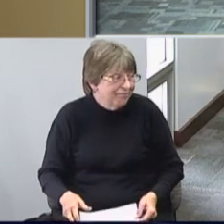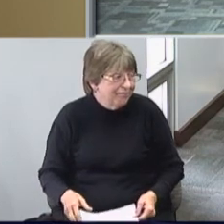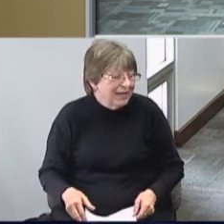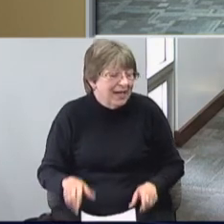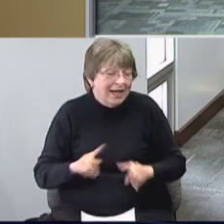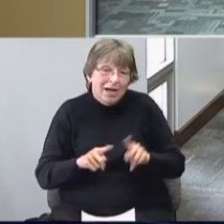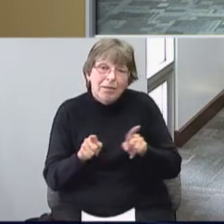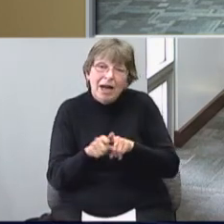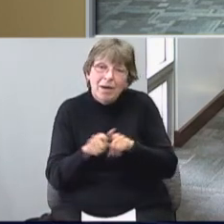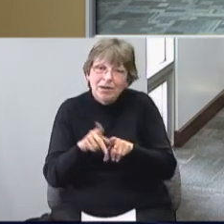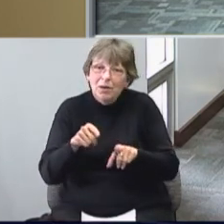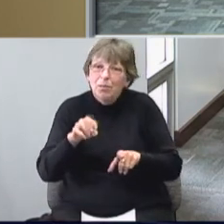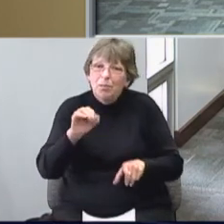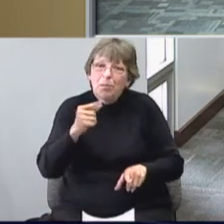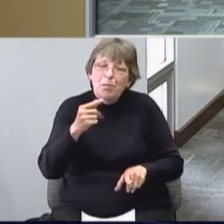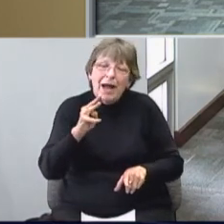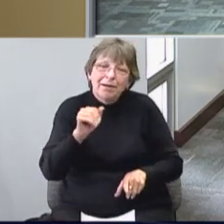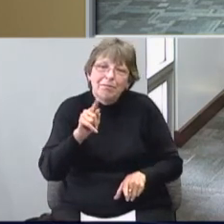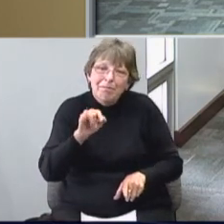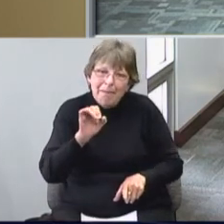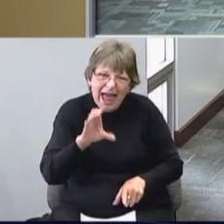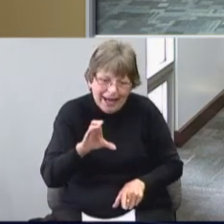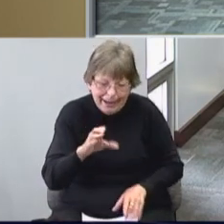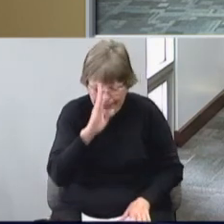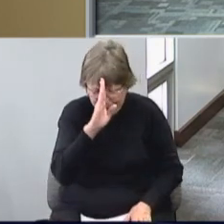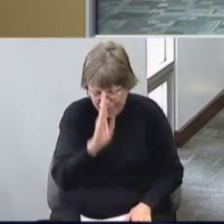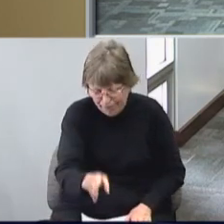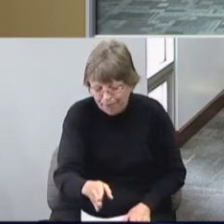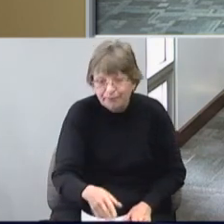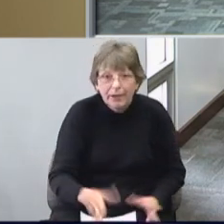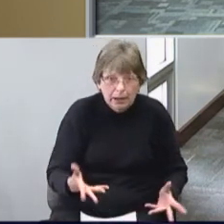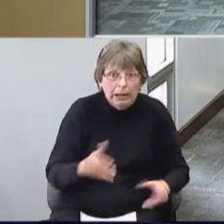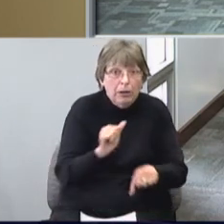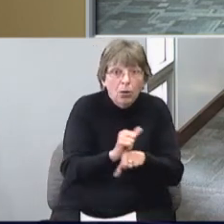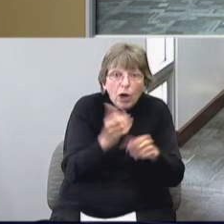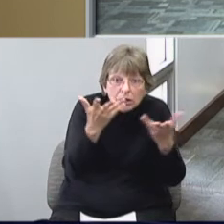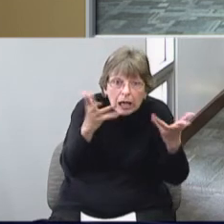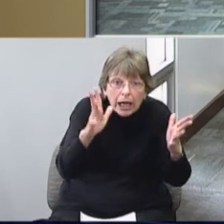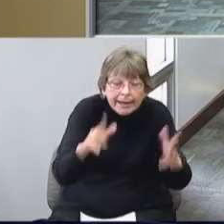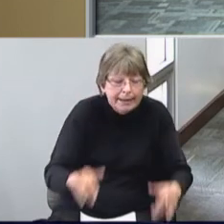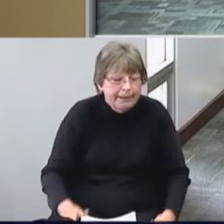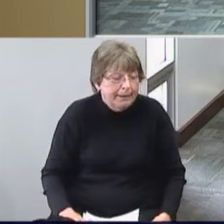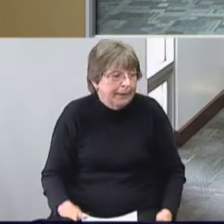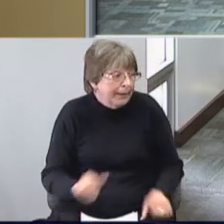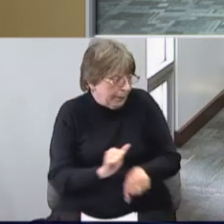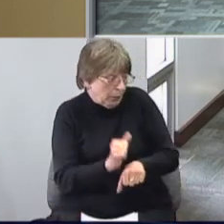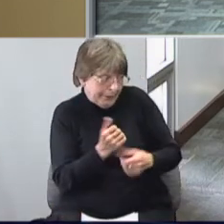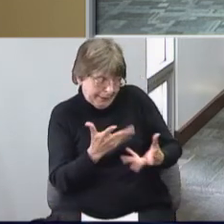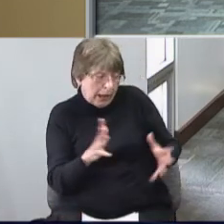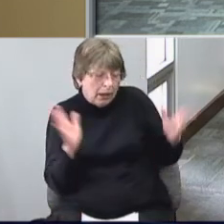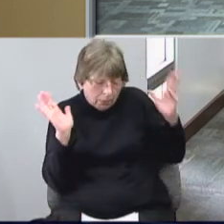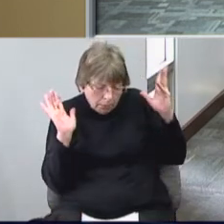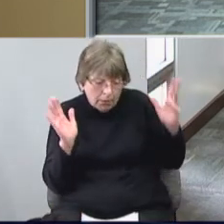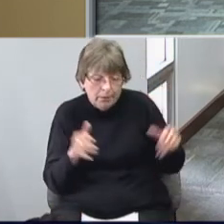also pragmatic in that sense that the work has been done. It's been done. I struggled with that a lot,